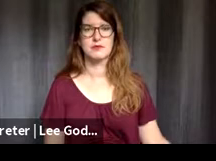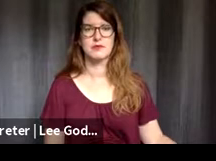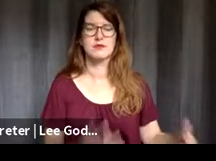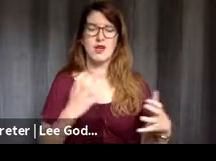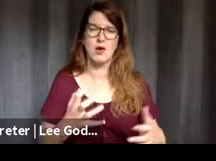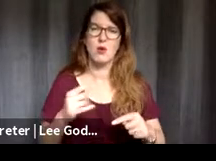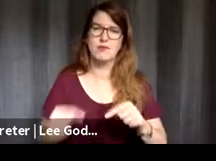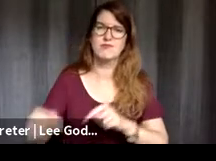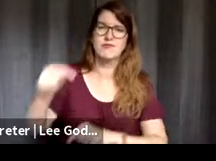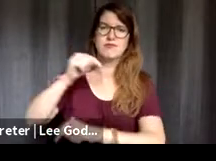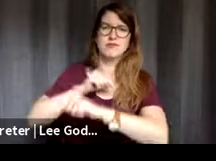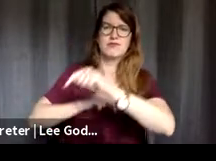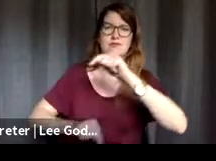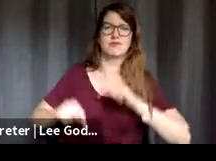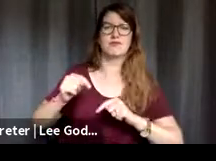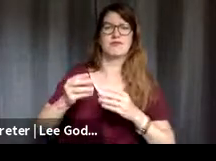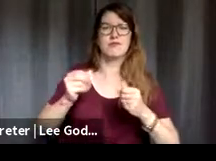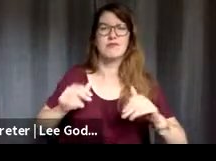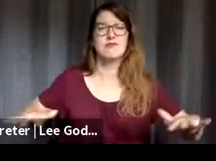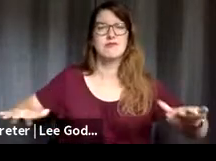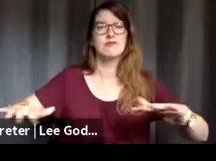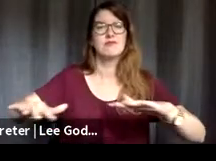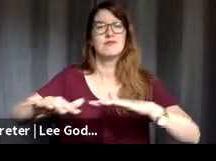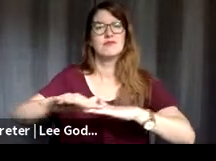take me back to the